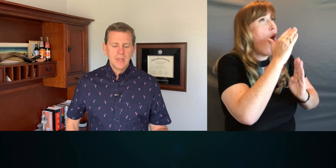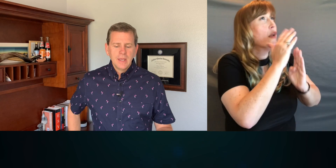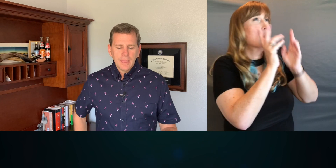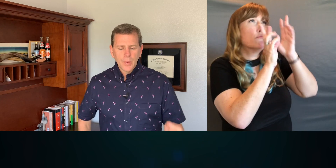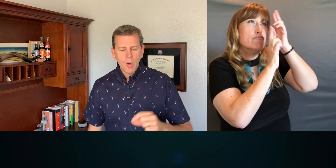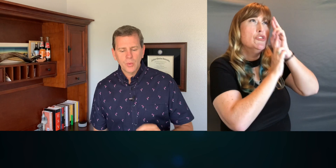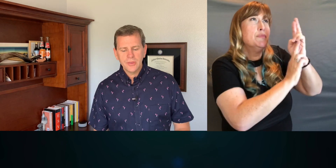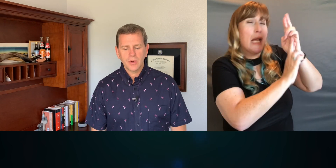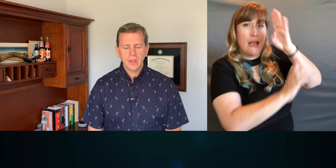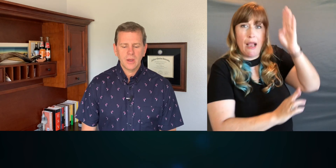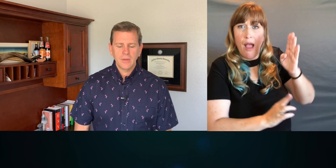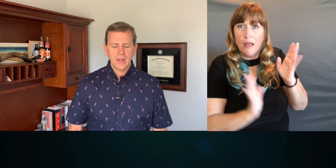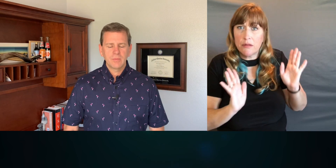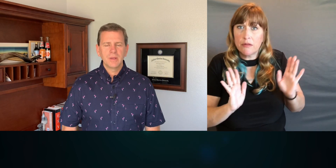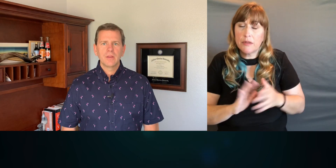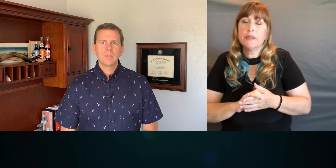happen. We won't read